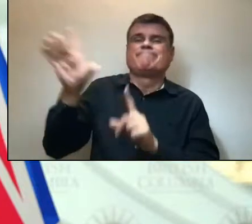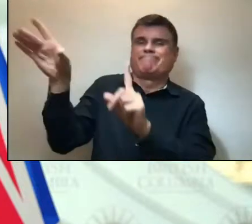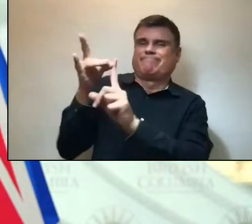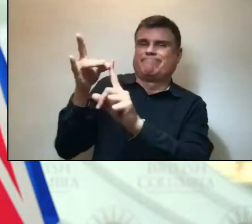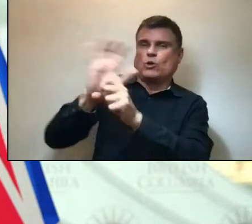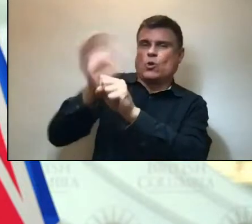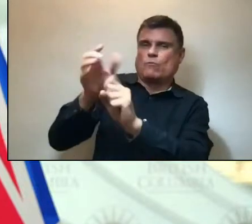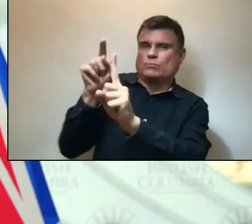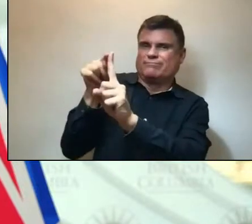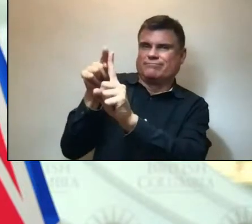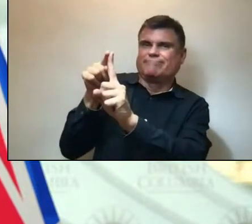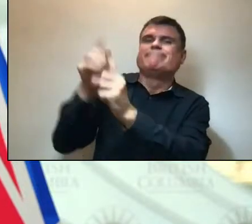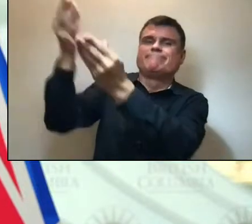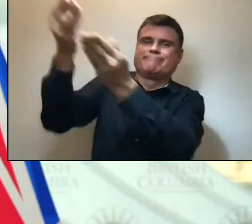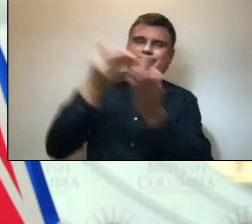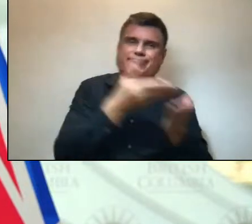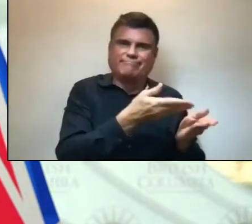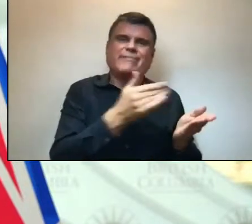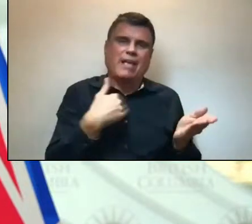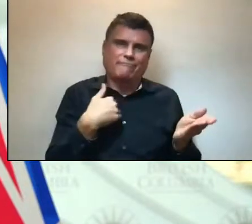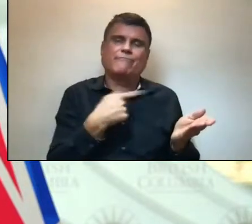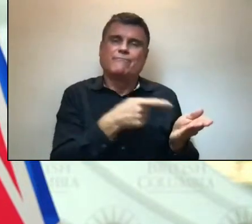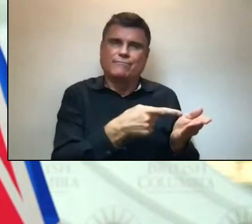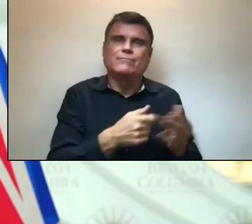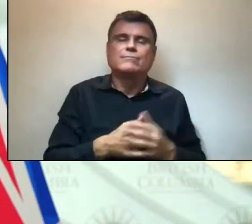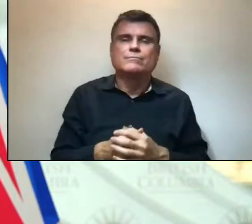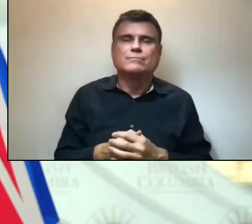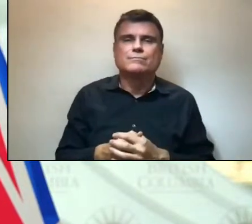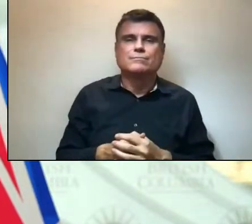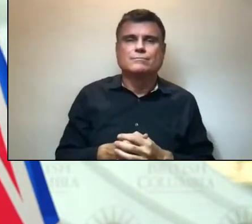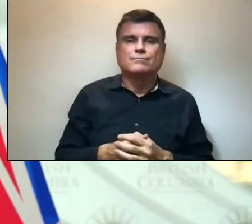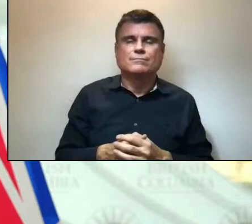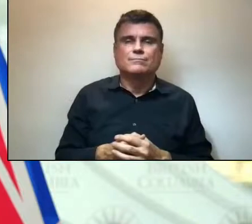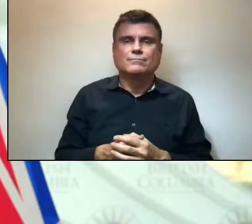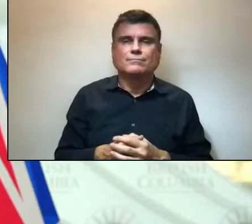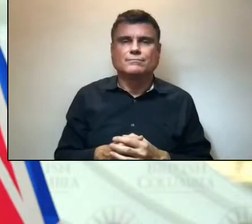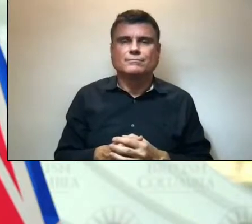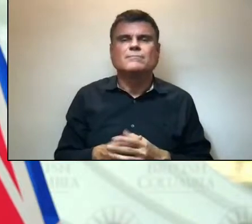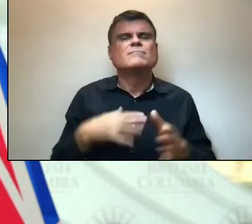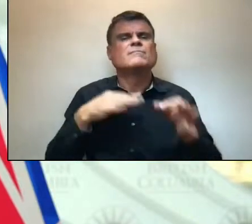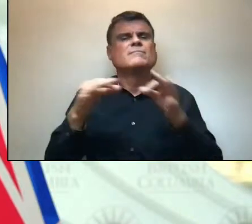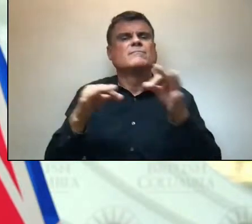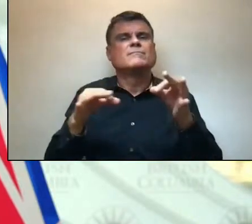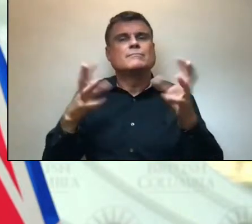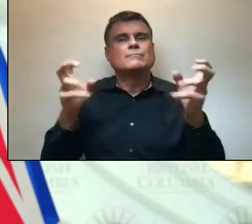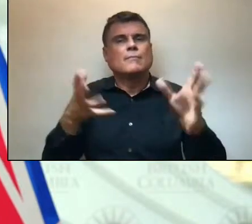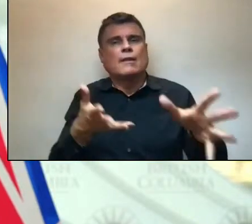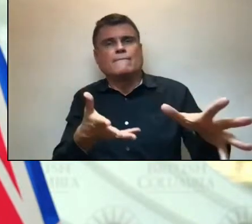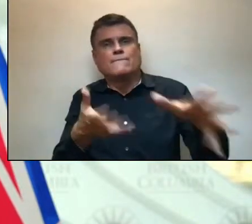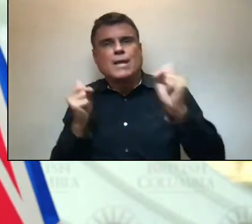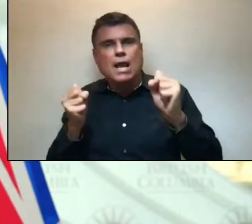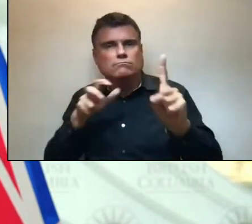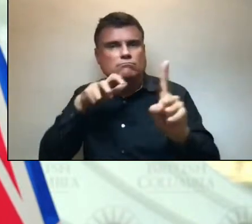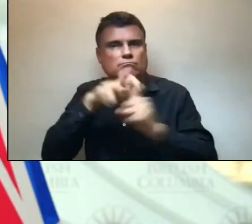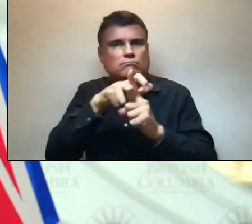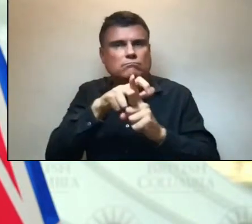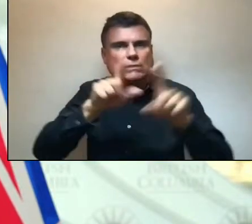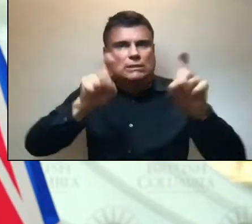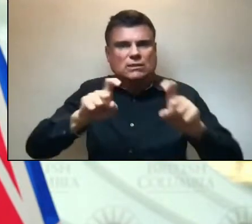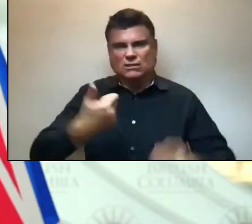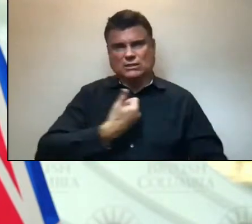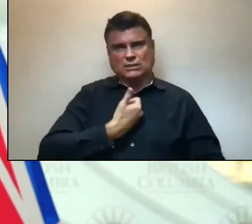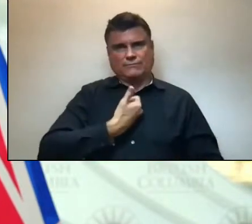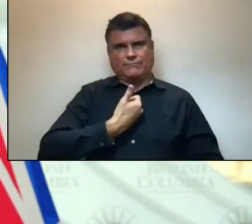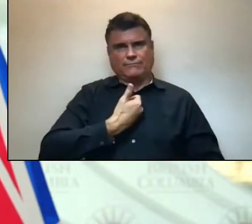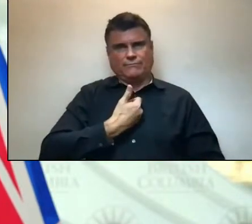to the issue of rapid testing, and just say that regarding rapid tests, for personal use tests, we need the at-home tests